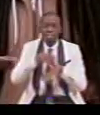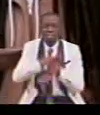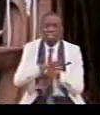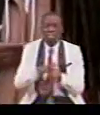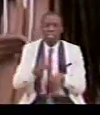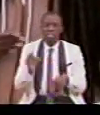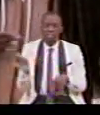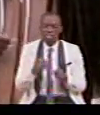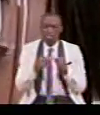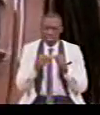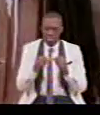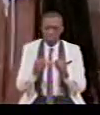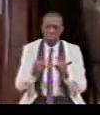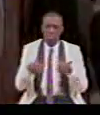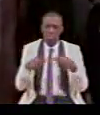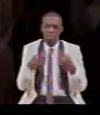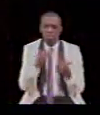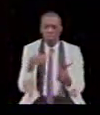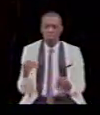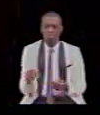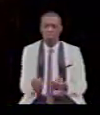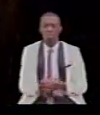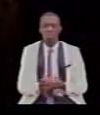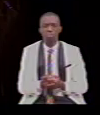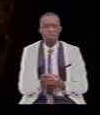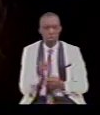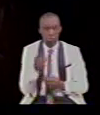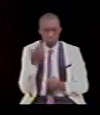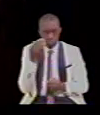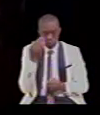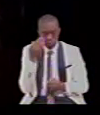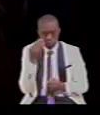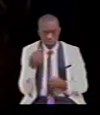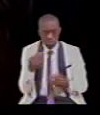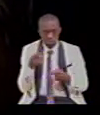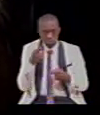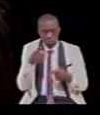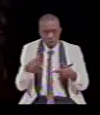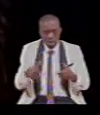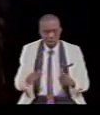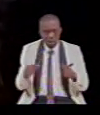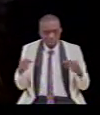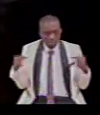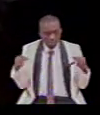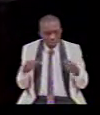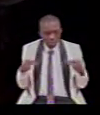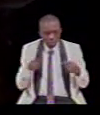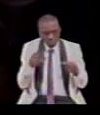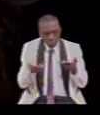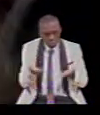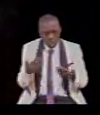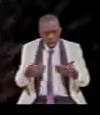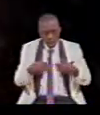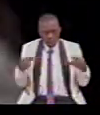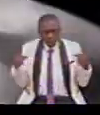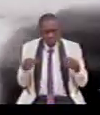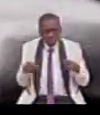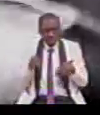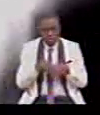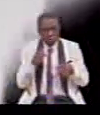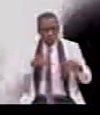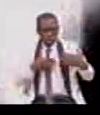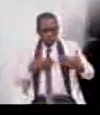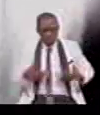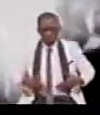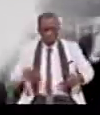on going. Pain, you know, we can have pain in our body, we can have pain in our